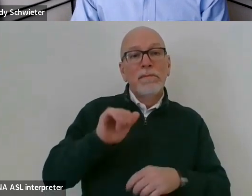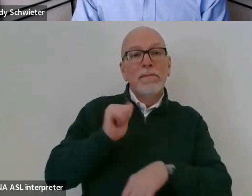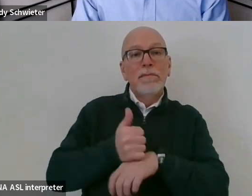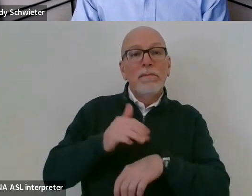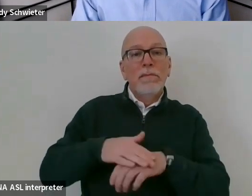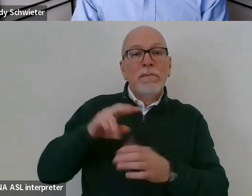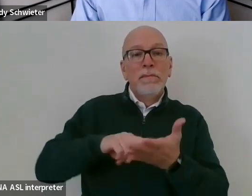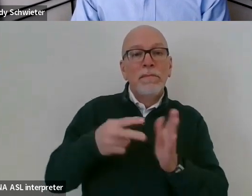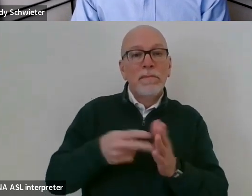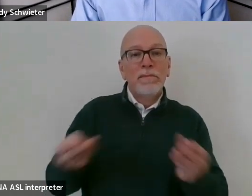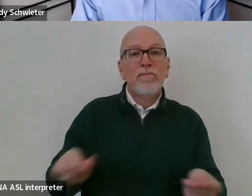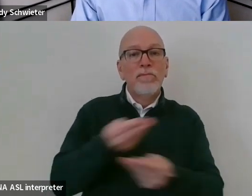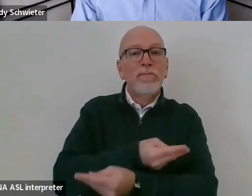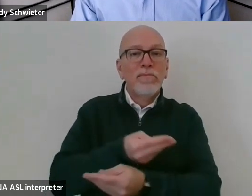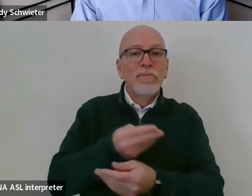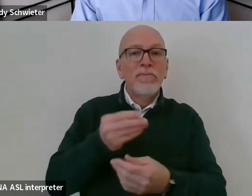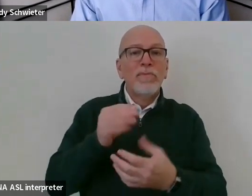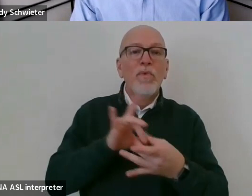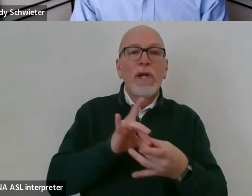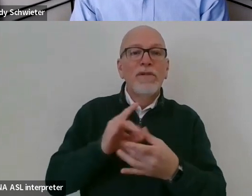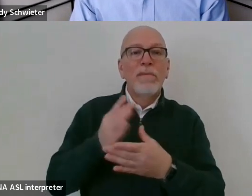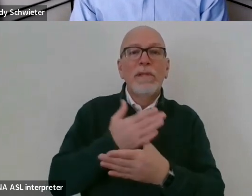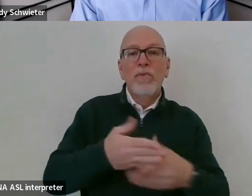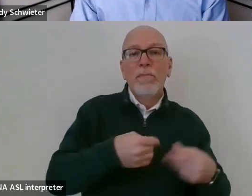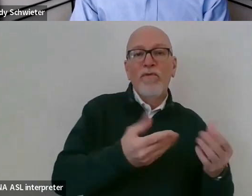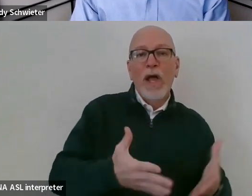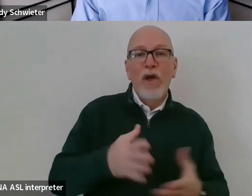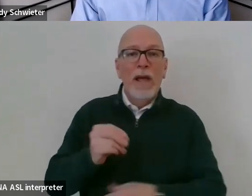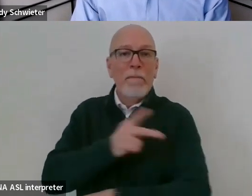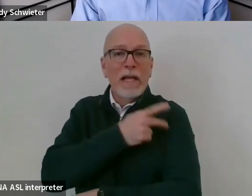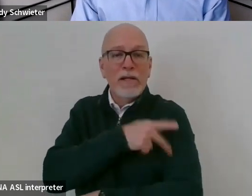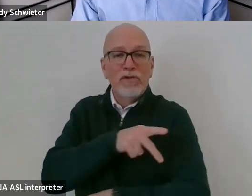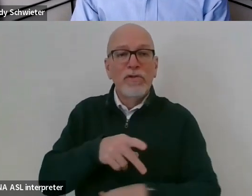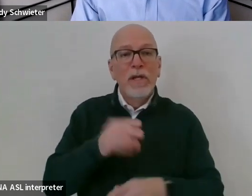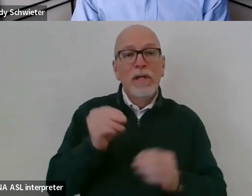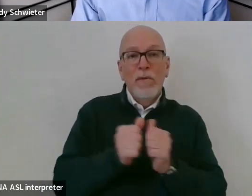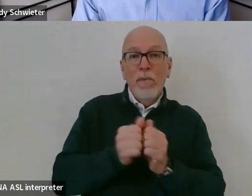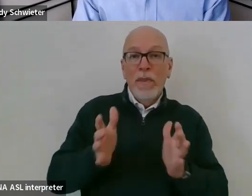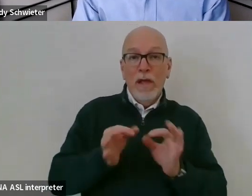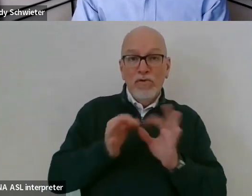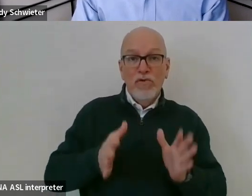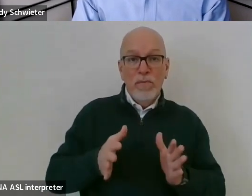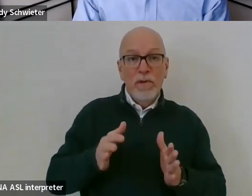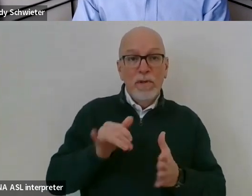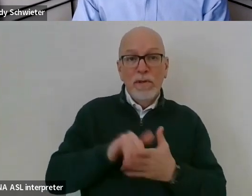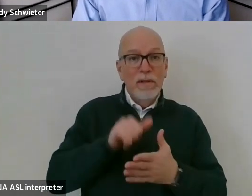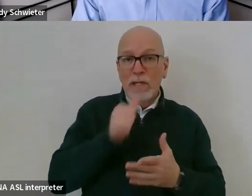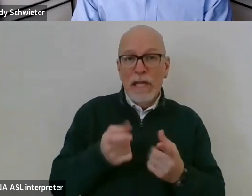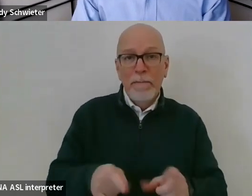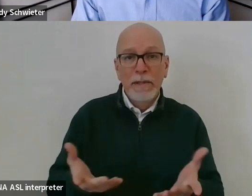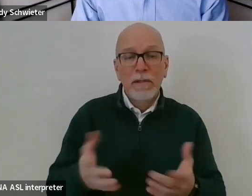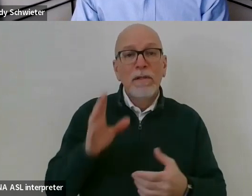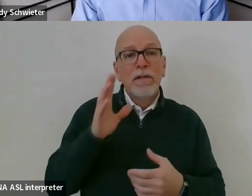meaningful, productive, accurate relationship between providers and patients. And without an interpreter, that doesn't take place. So